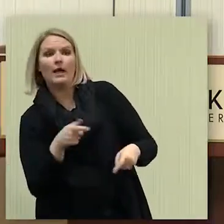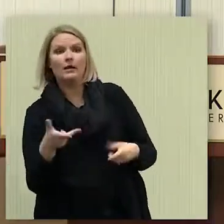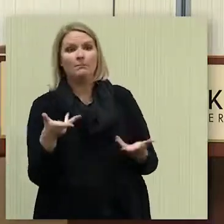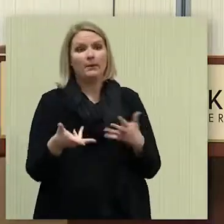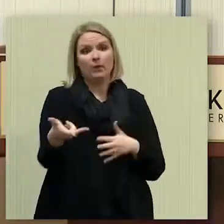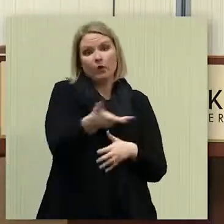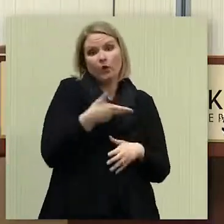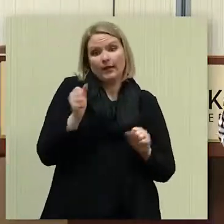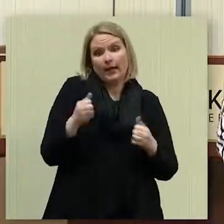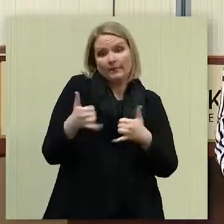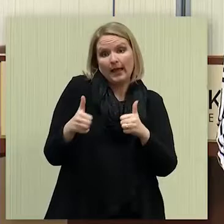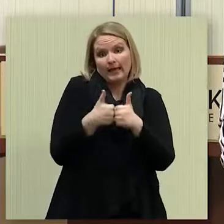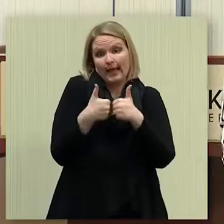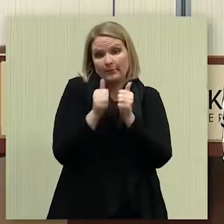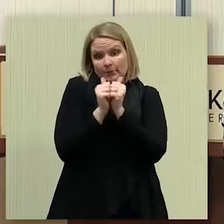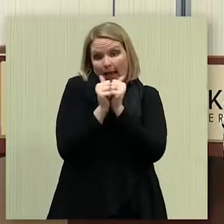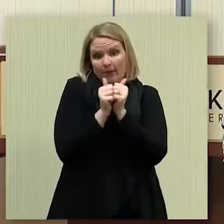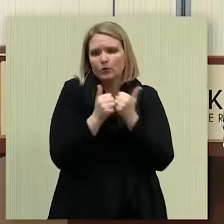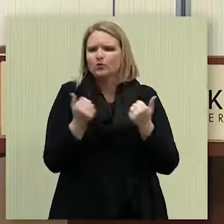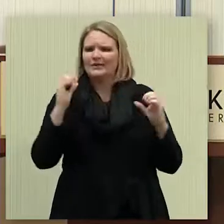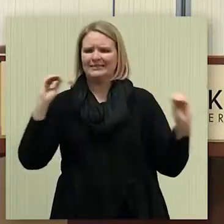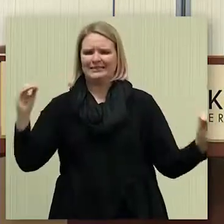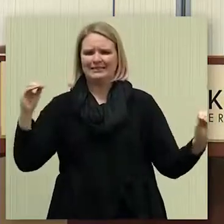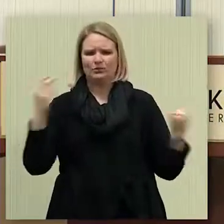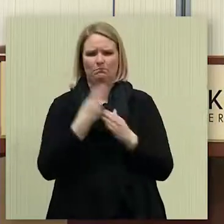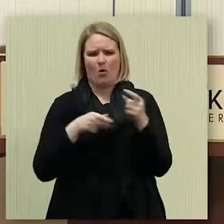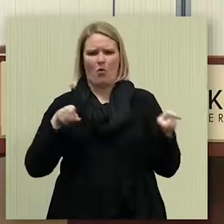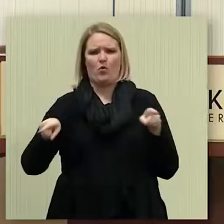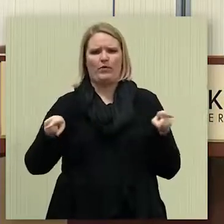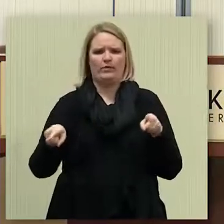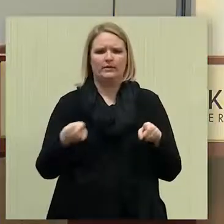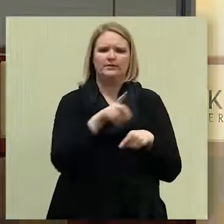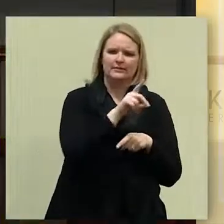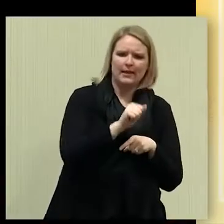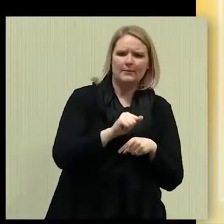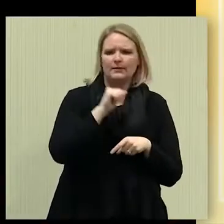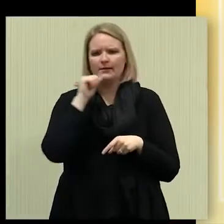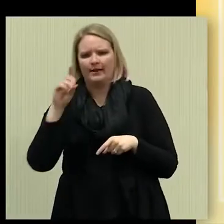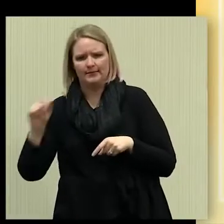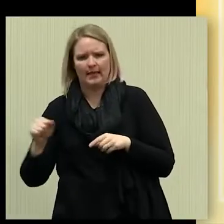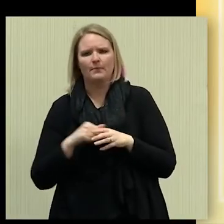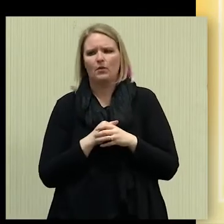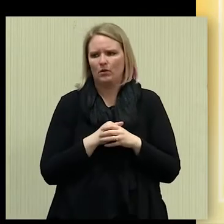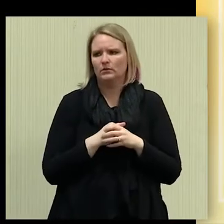can play this game or engage with this activity. Yeah.